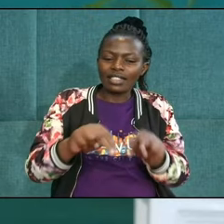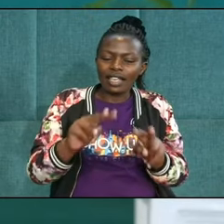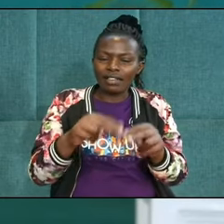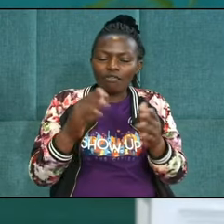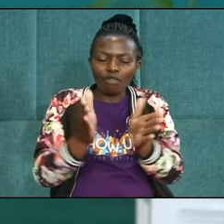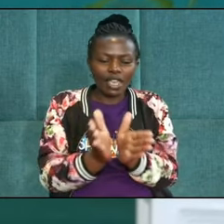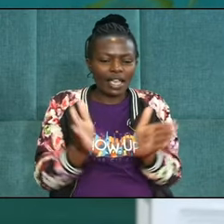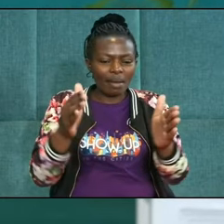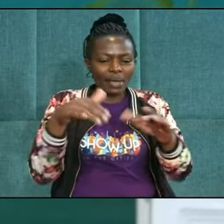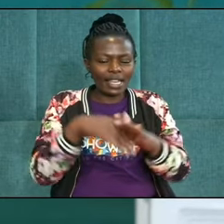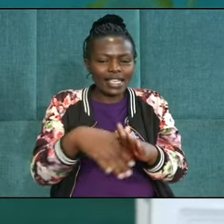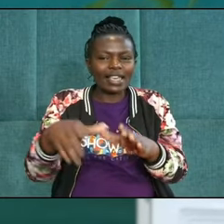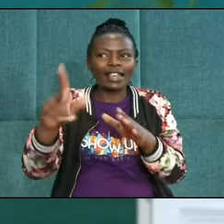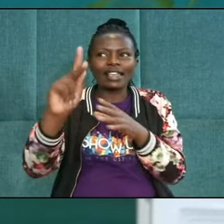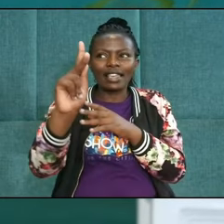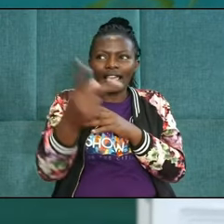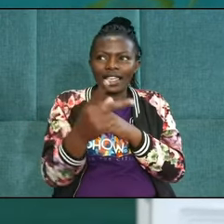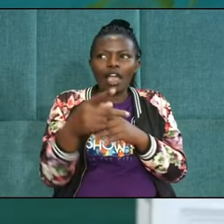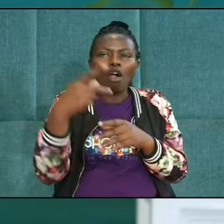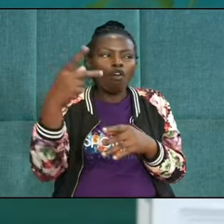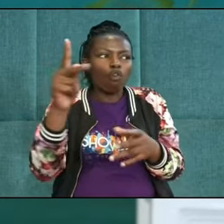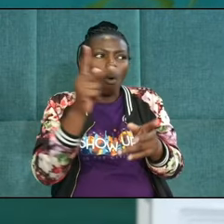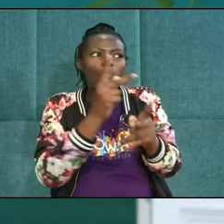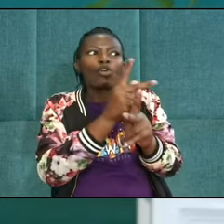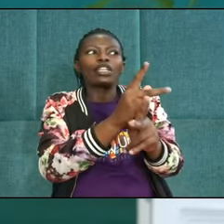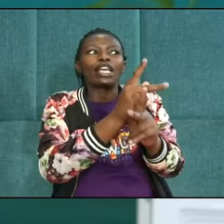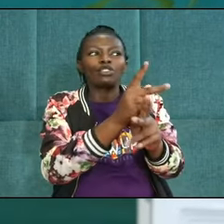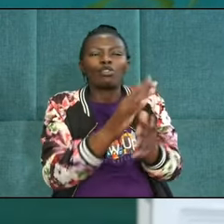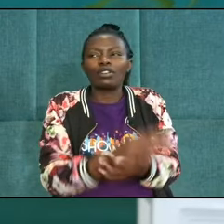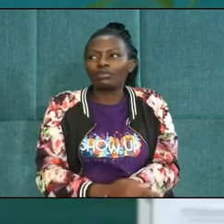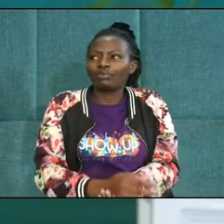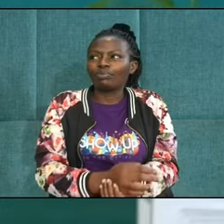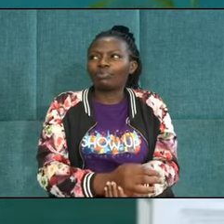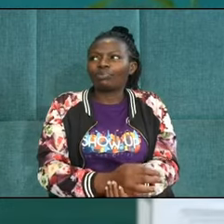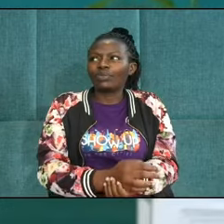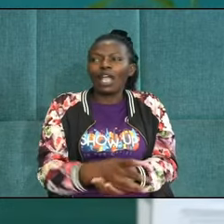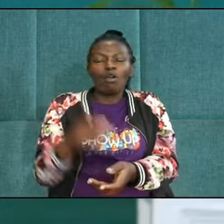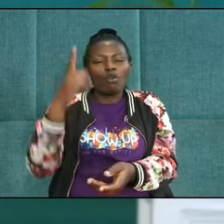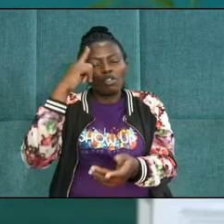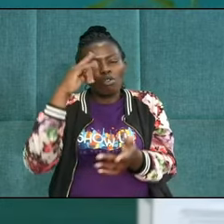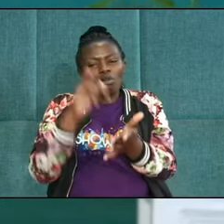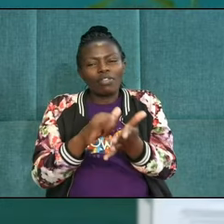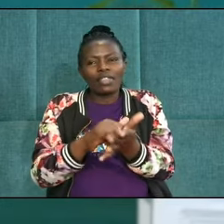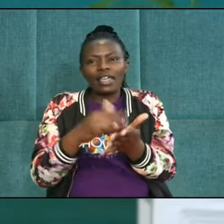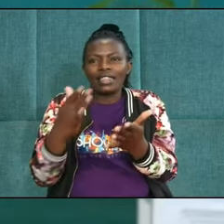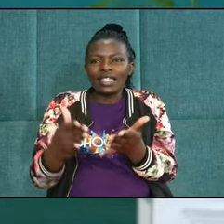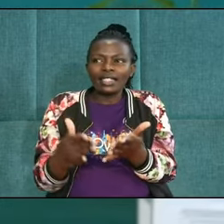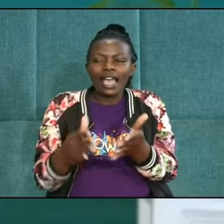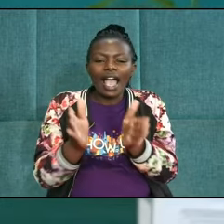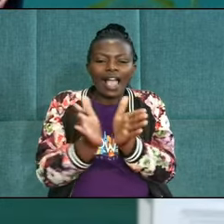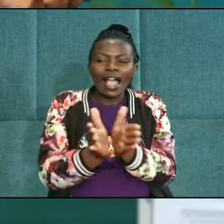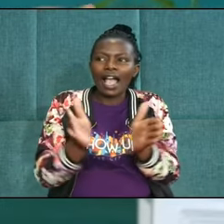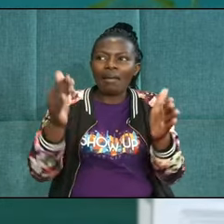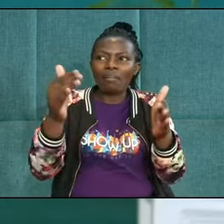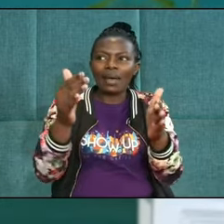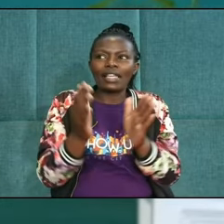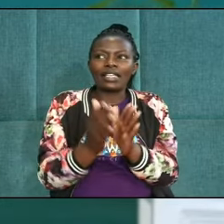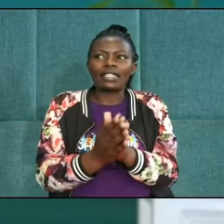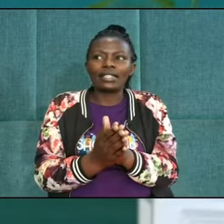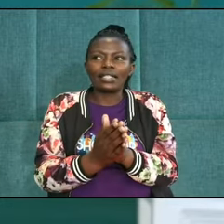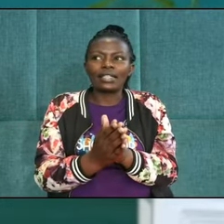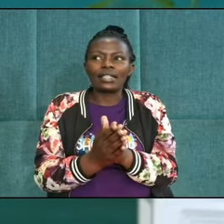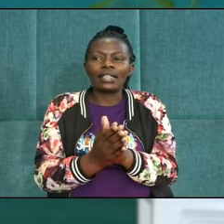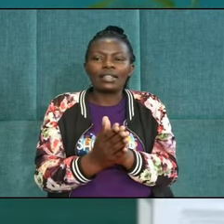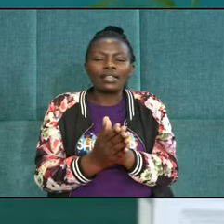Kenya. And we all know that these insurance companies, obviously, they